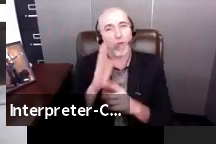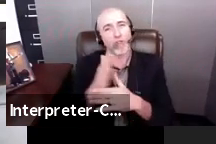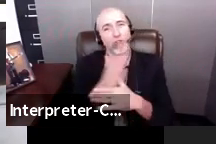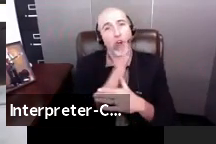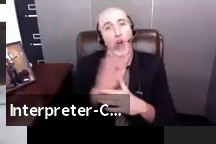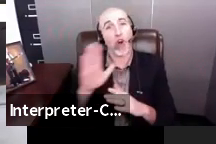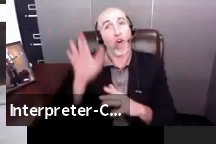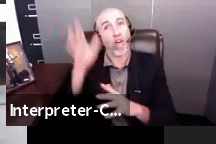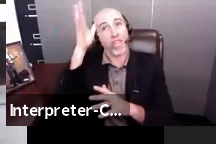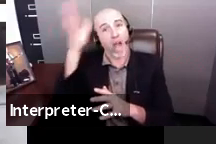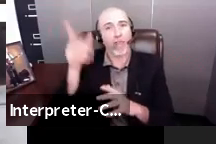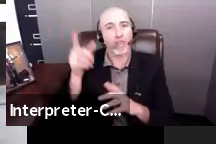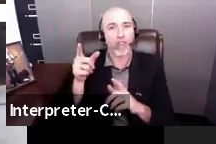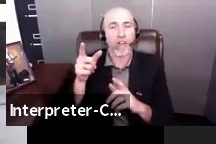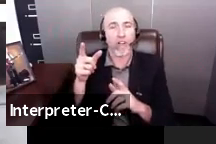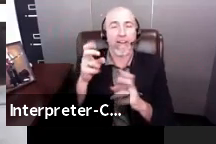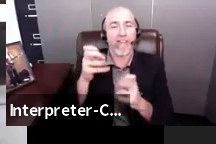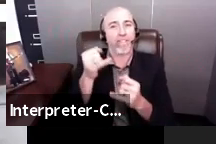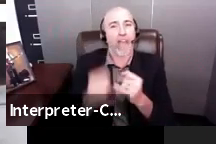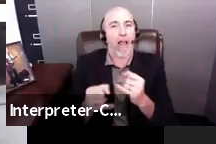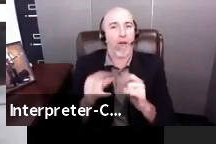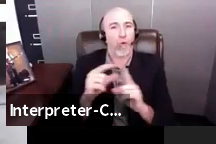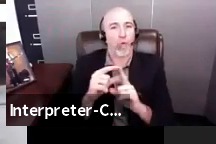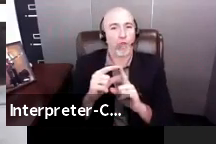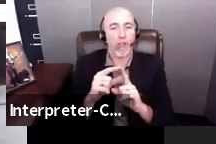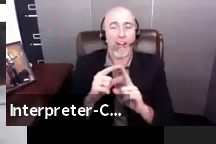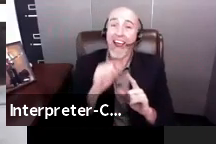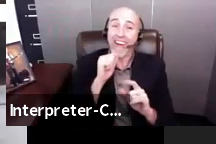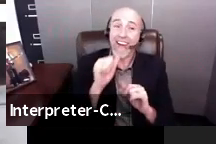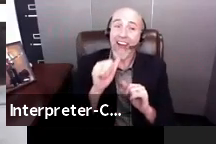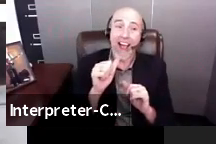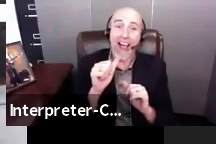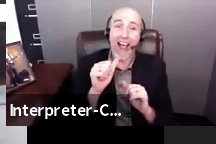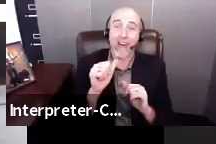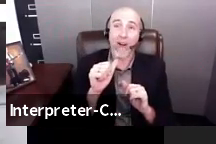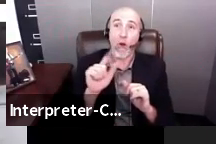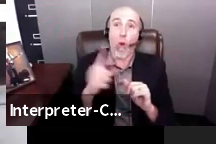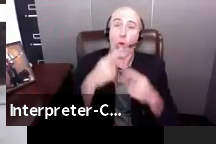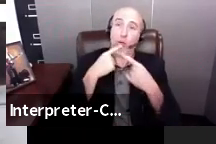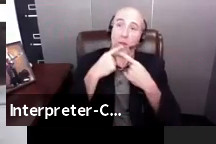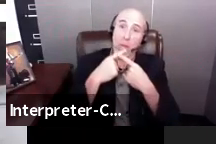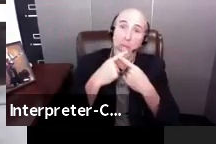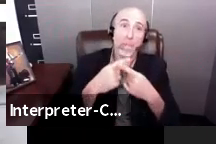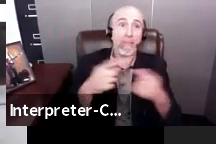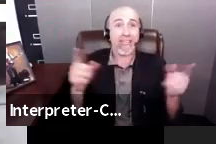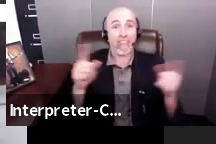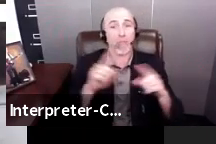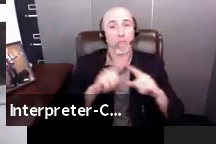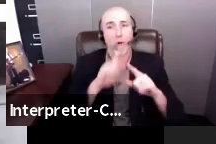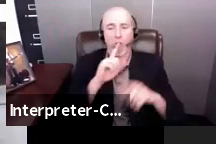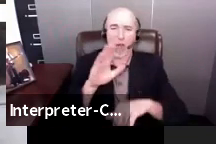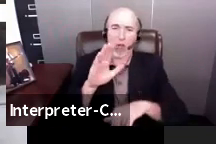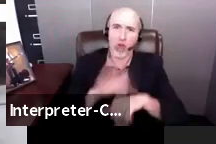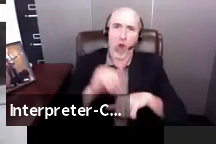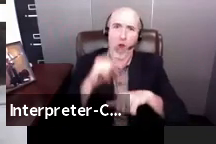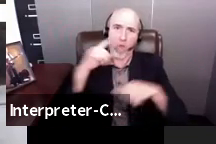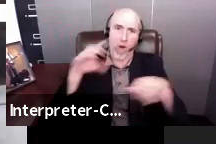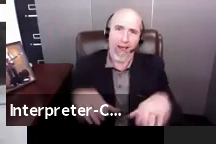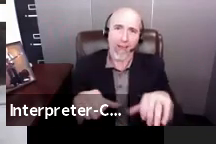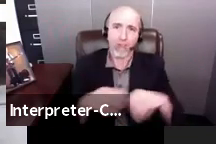her father's final words, which are not only a benediction, but a call to action. Just want to share a little bit